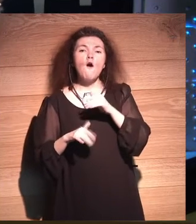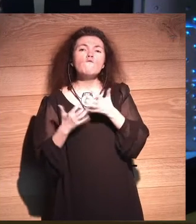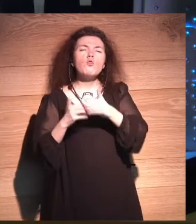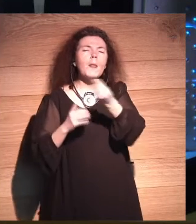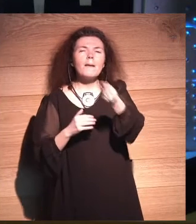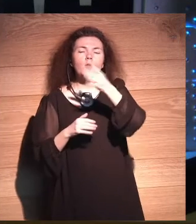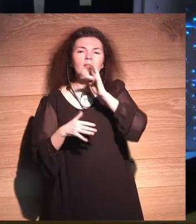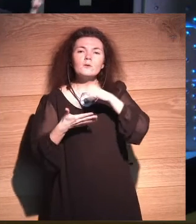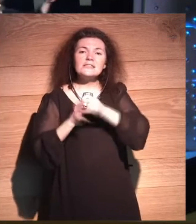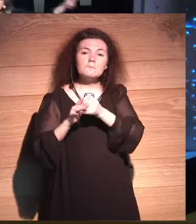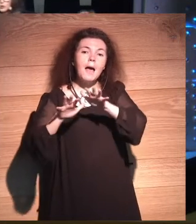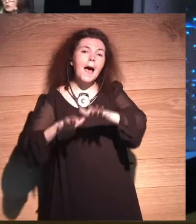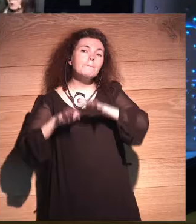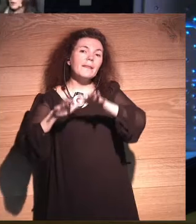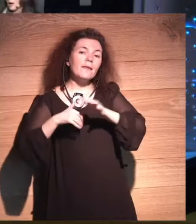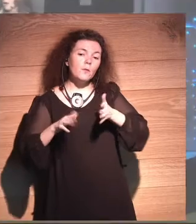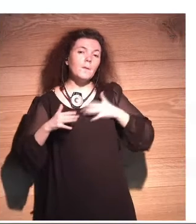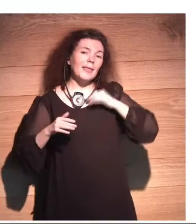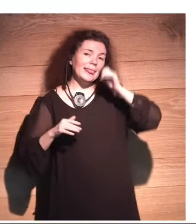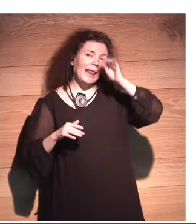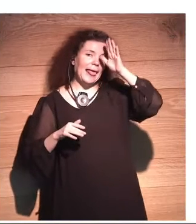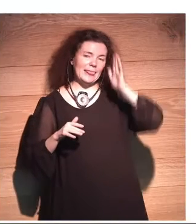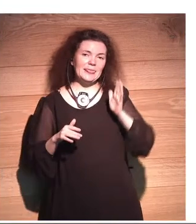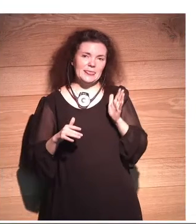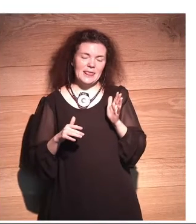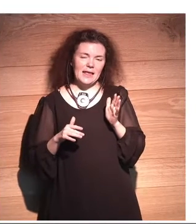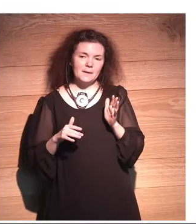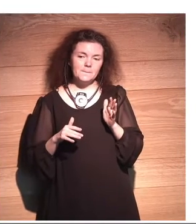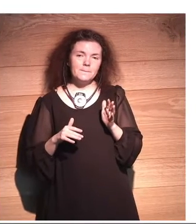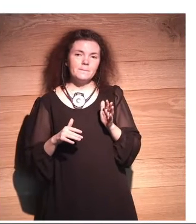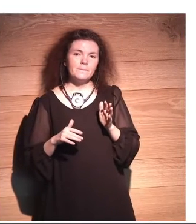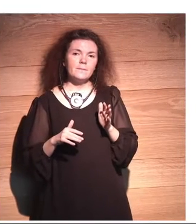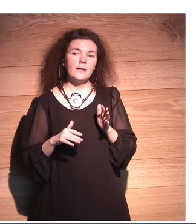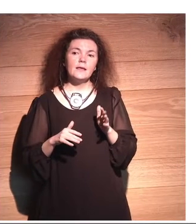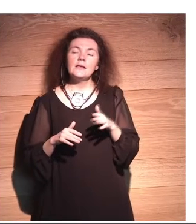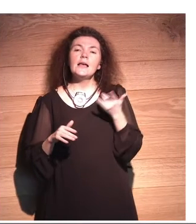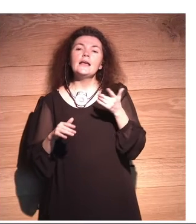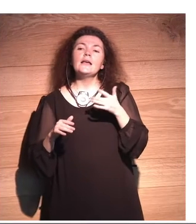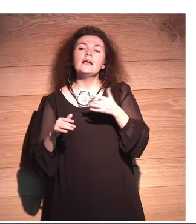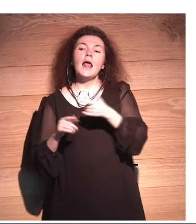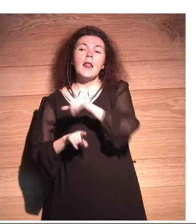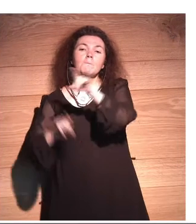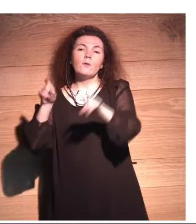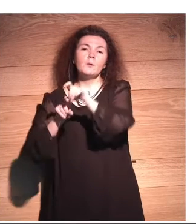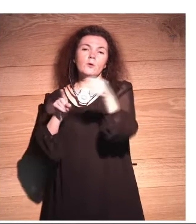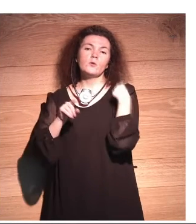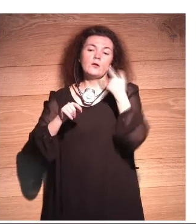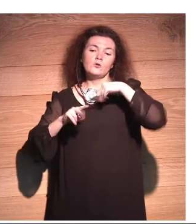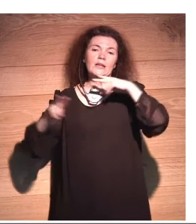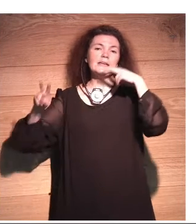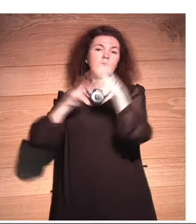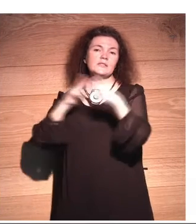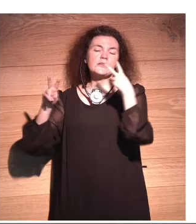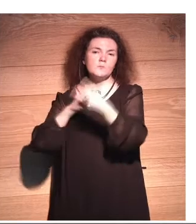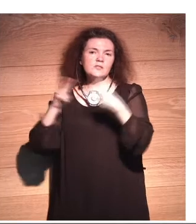our intelligence. Based on how you or I answer questions, the software learns how to teach us. Should